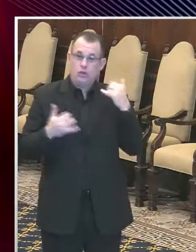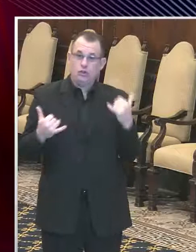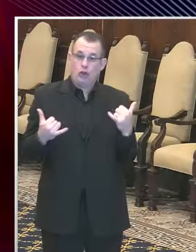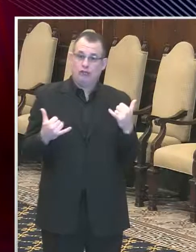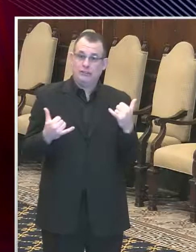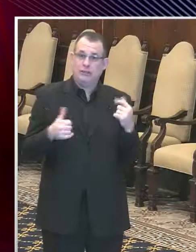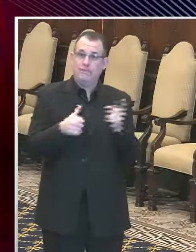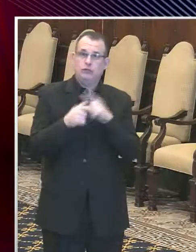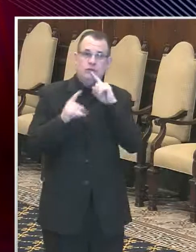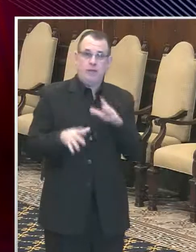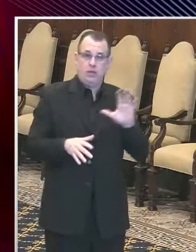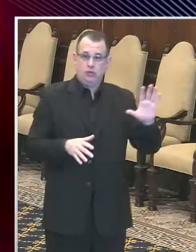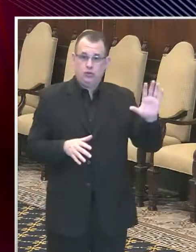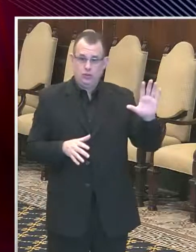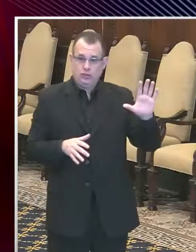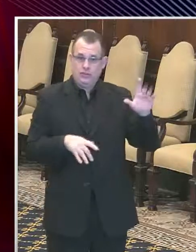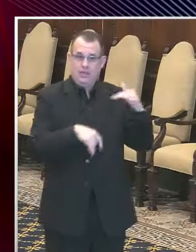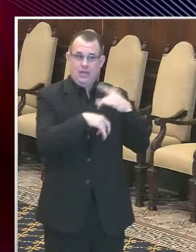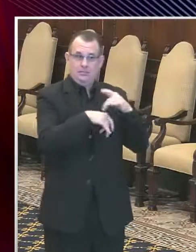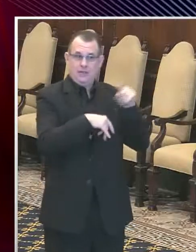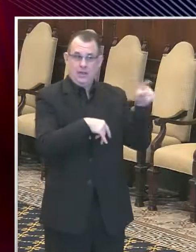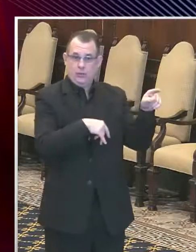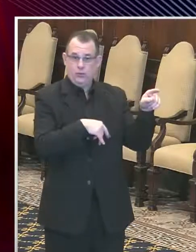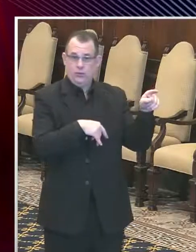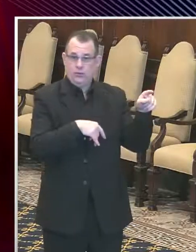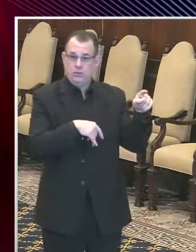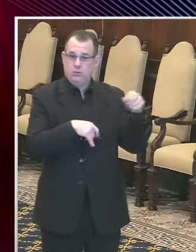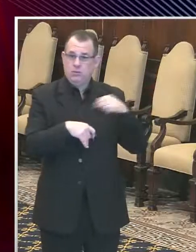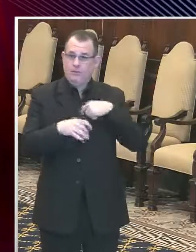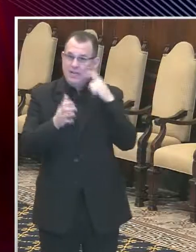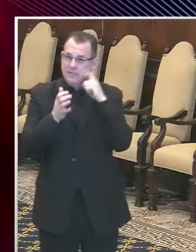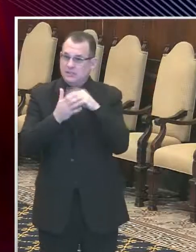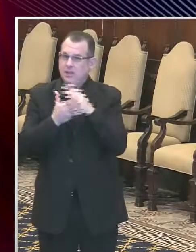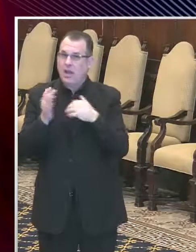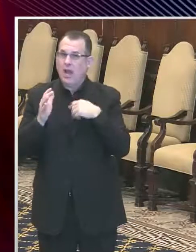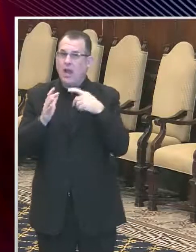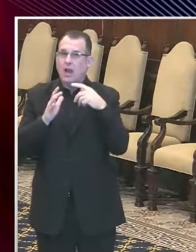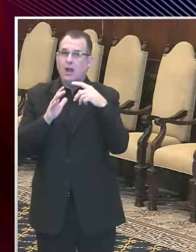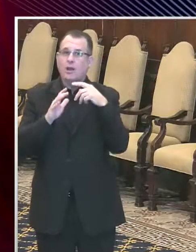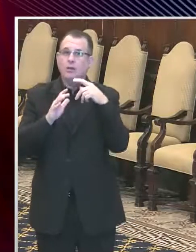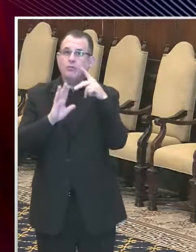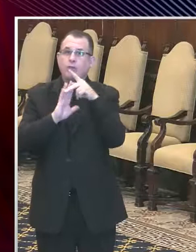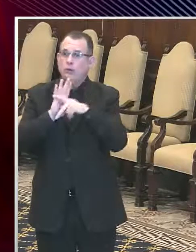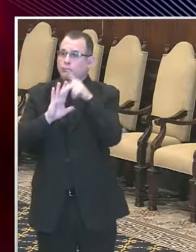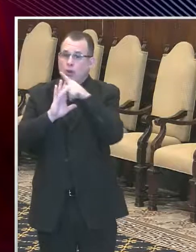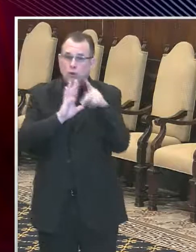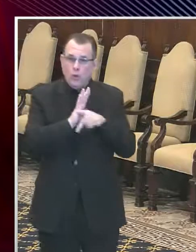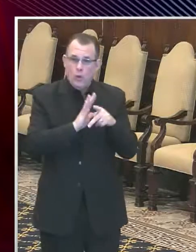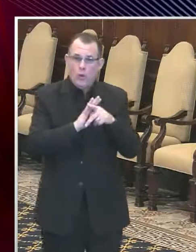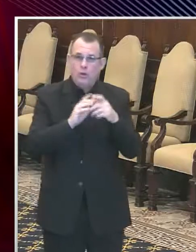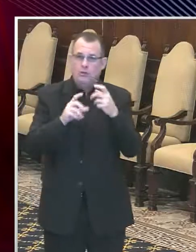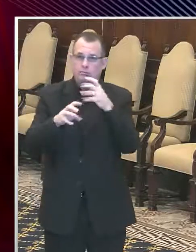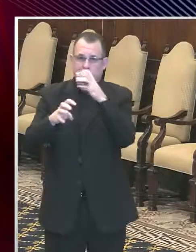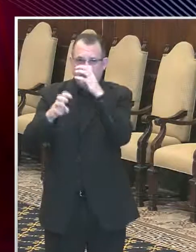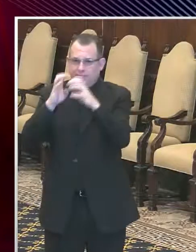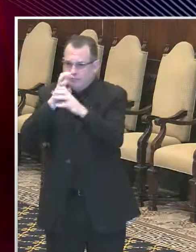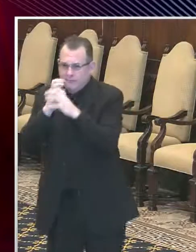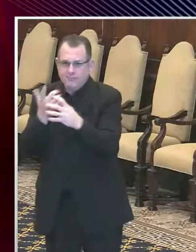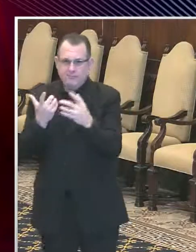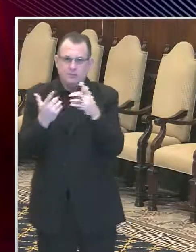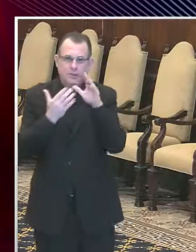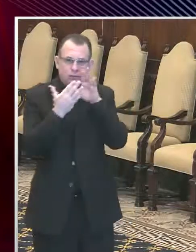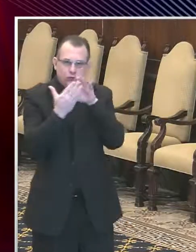empty. We recognize that some of our protocols were probably overly stringent, and we're addressing those